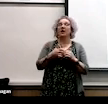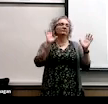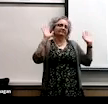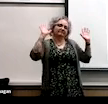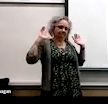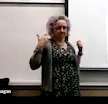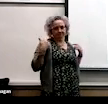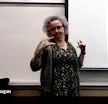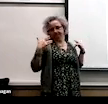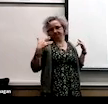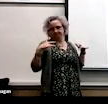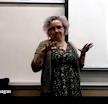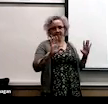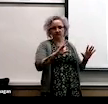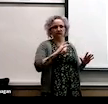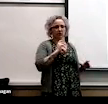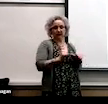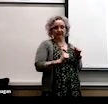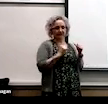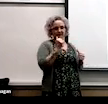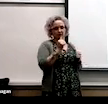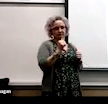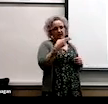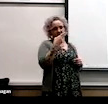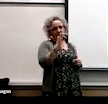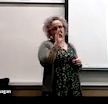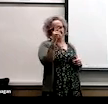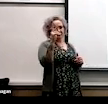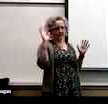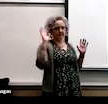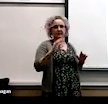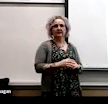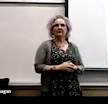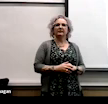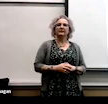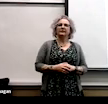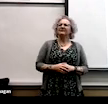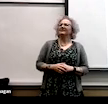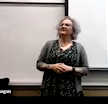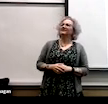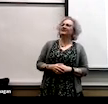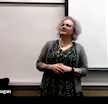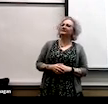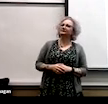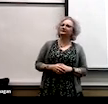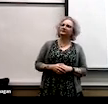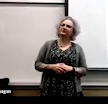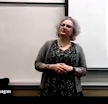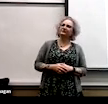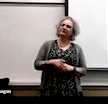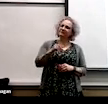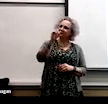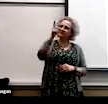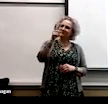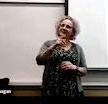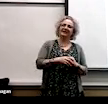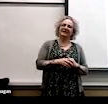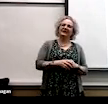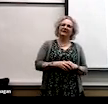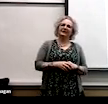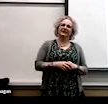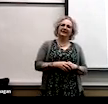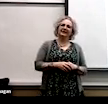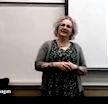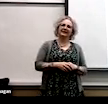aggression. Yeah. Okay, what do you want me to do? Although I find the nurses in the PMDU usually are really good, like, I'm always, my expectation,